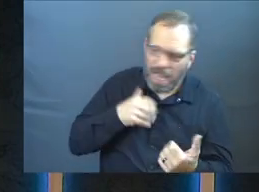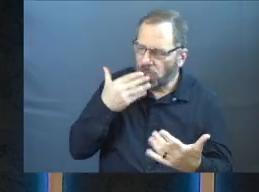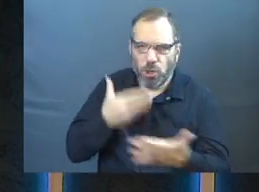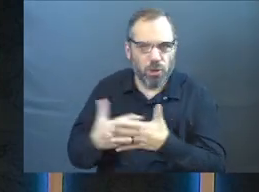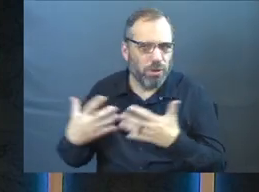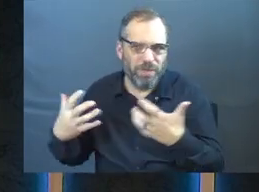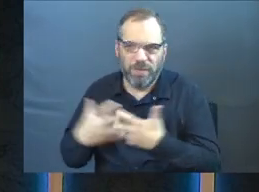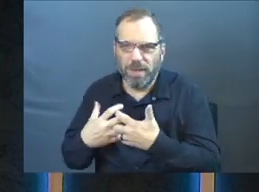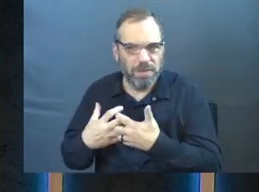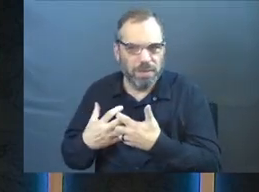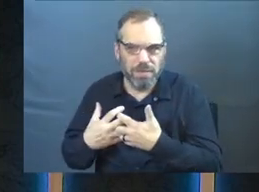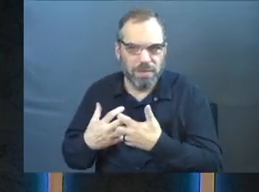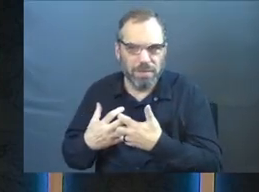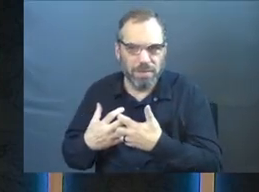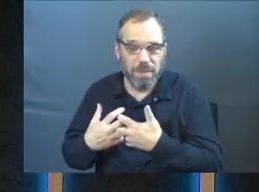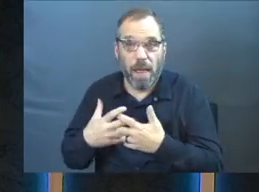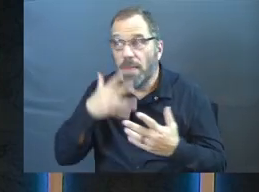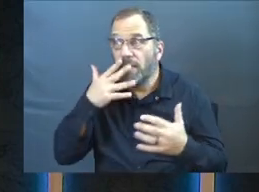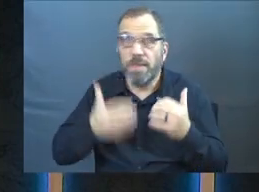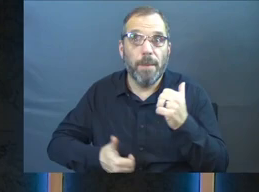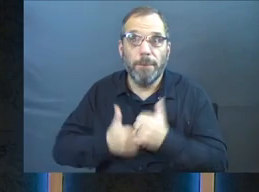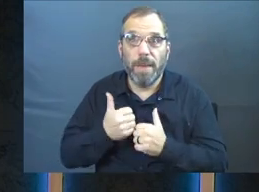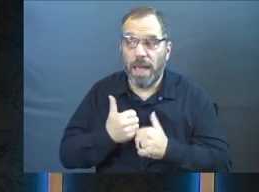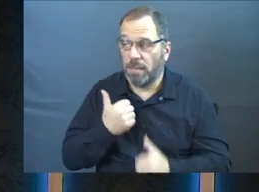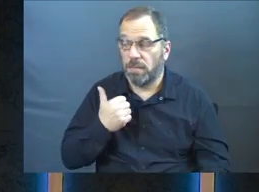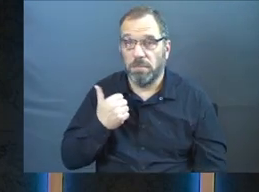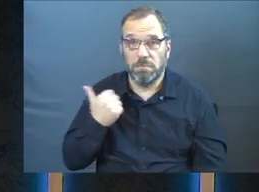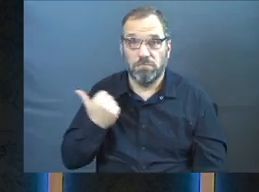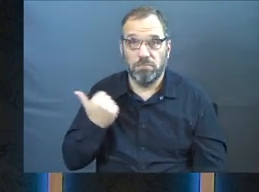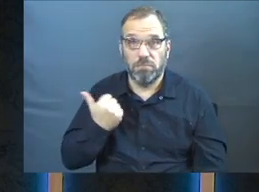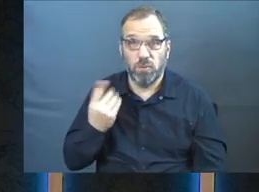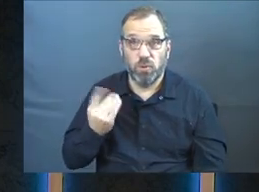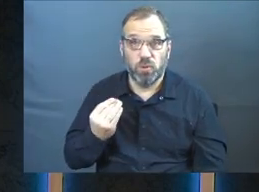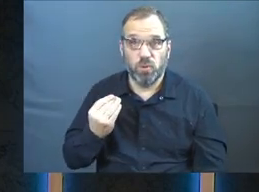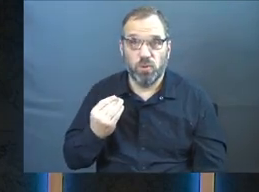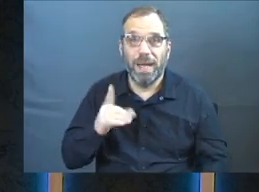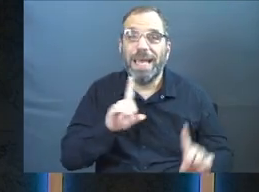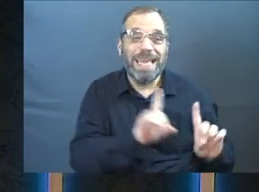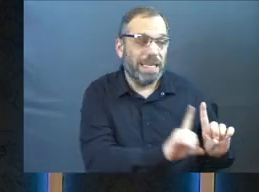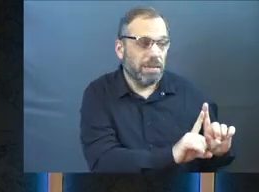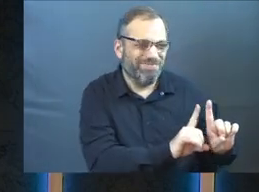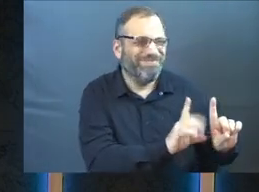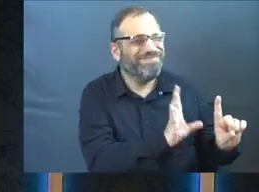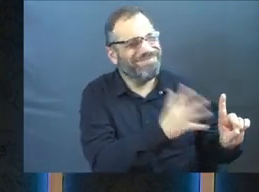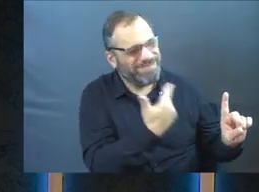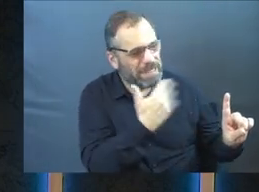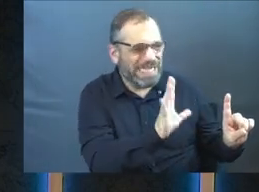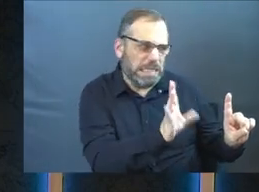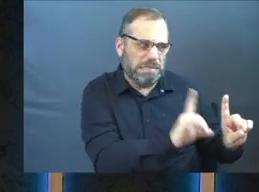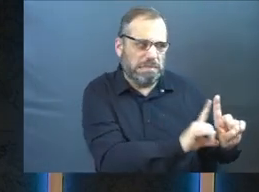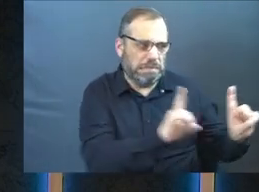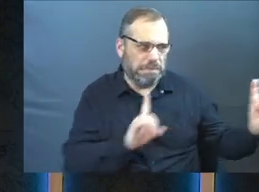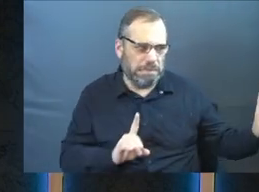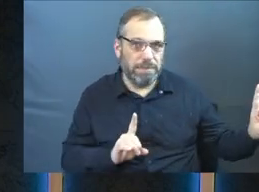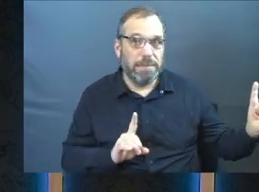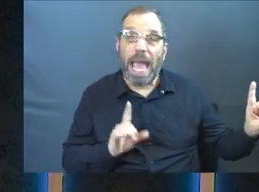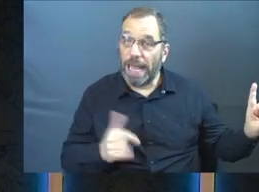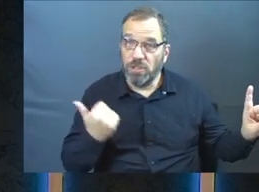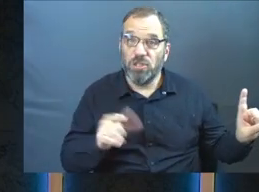fit. And the best thing that she could do was back up, which she